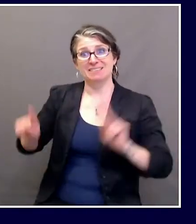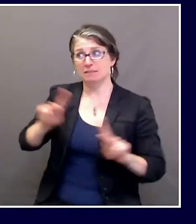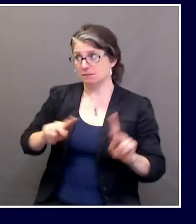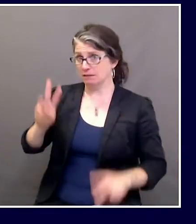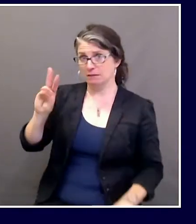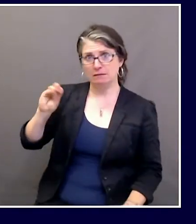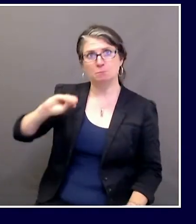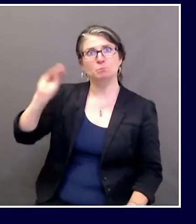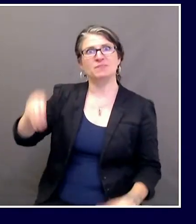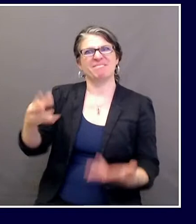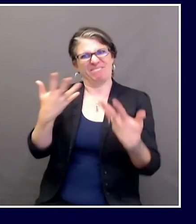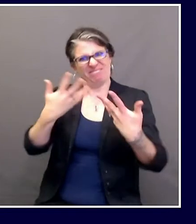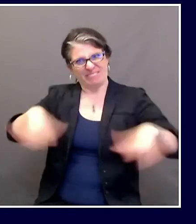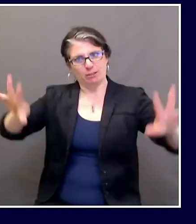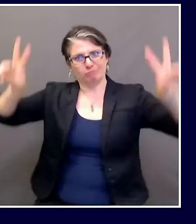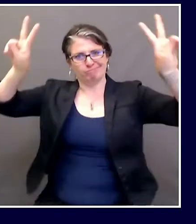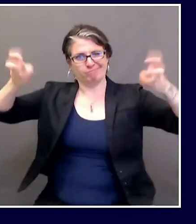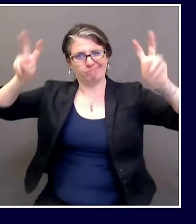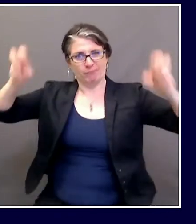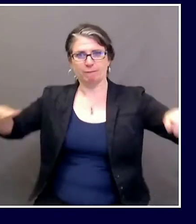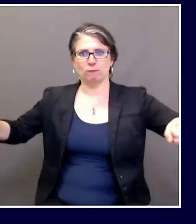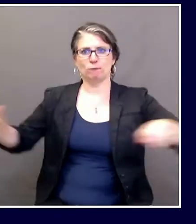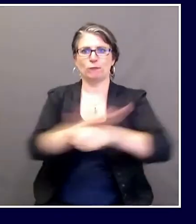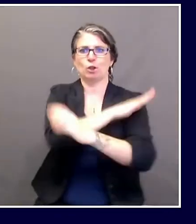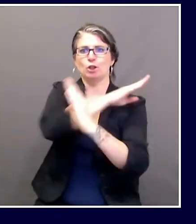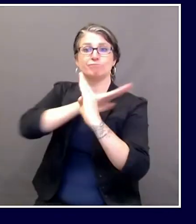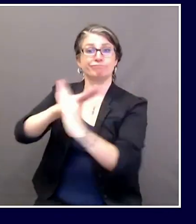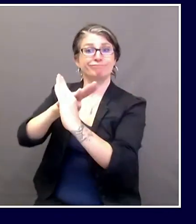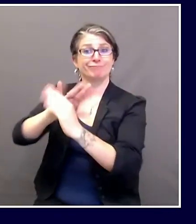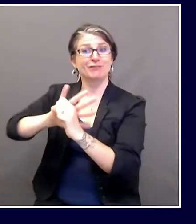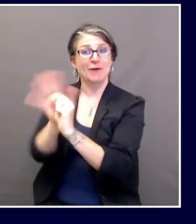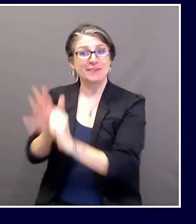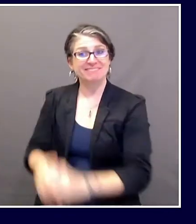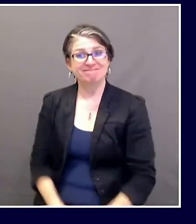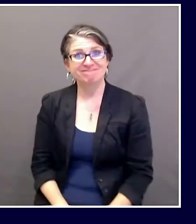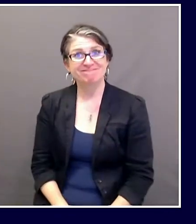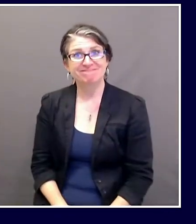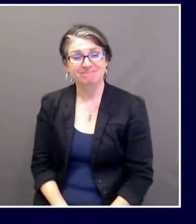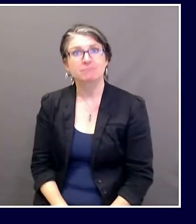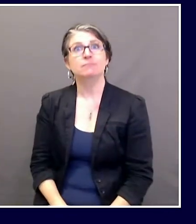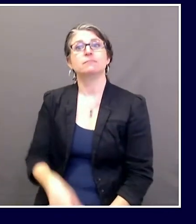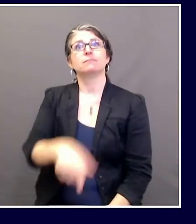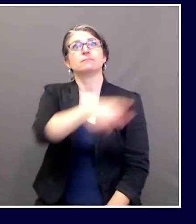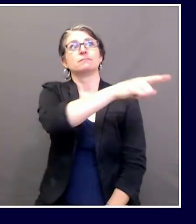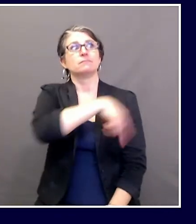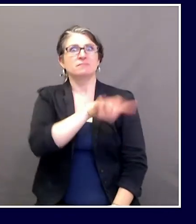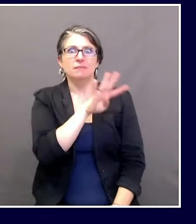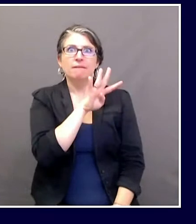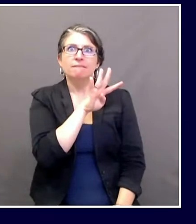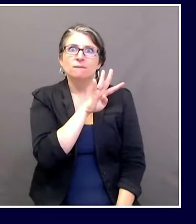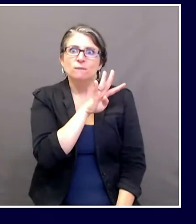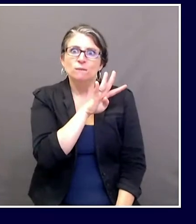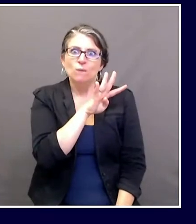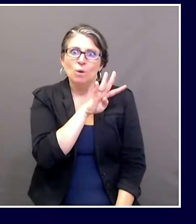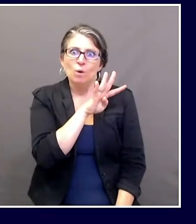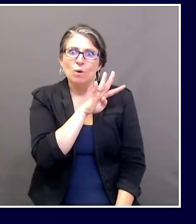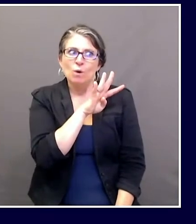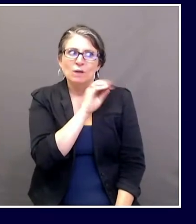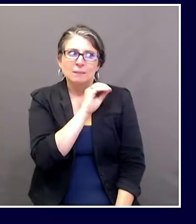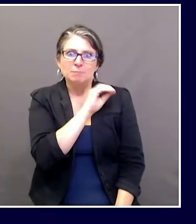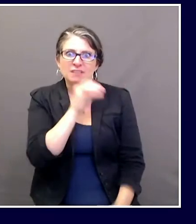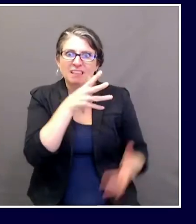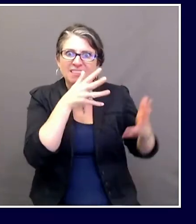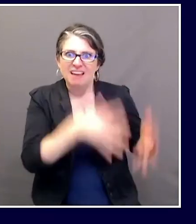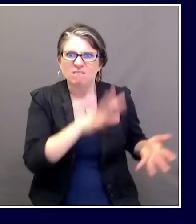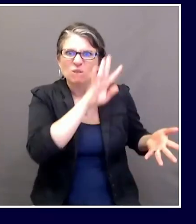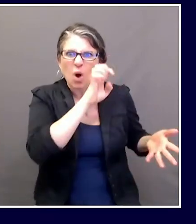at risk of serious illness or death from this highly contagious disease. Testing remains critical to keeping our businesses open and